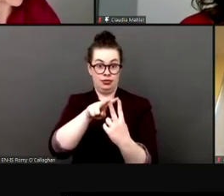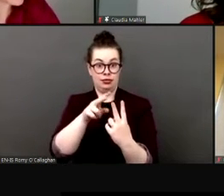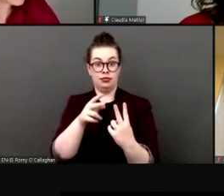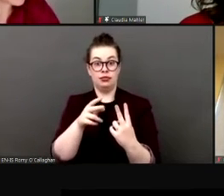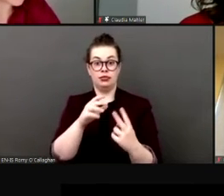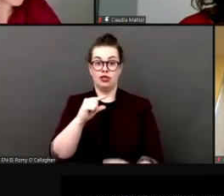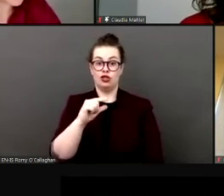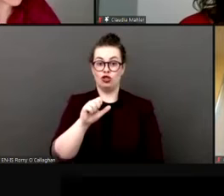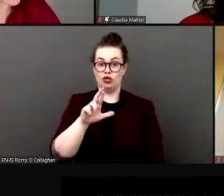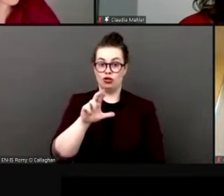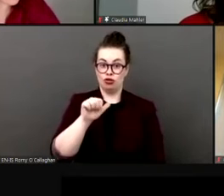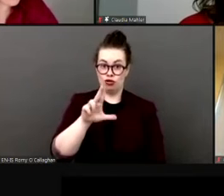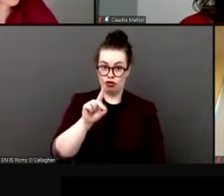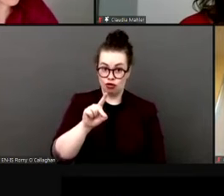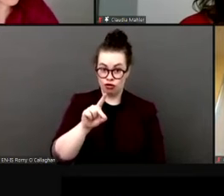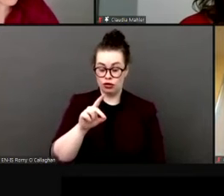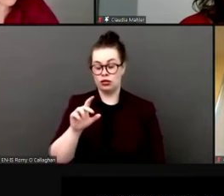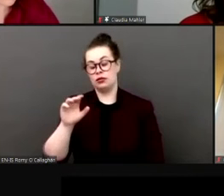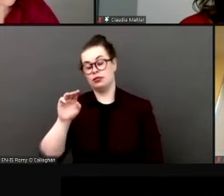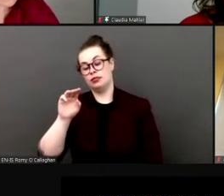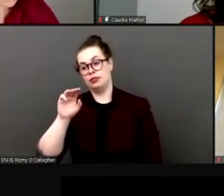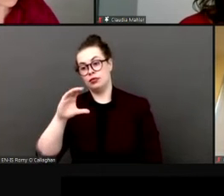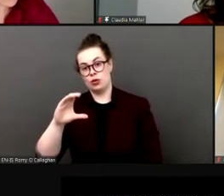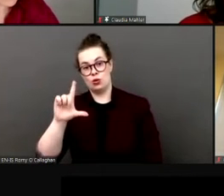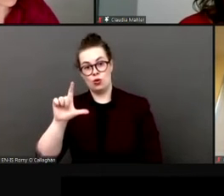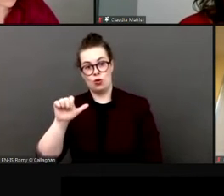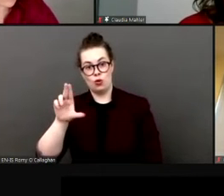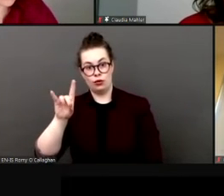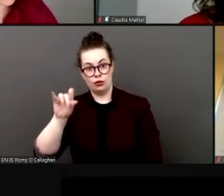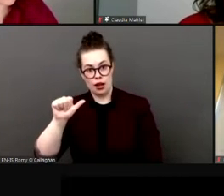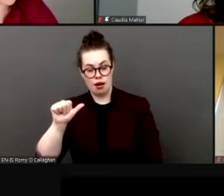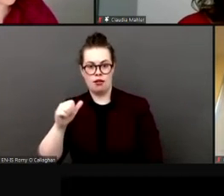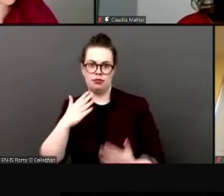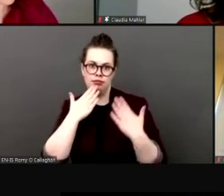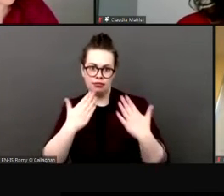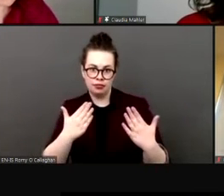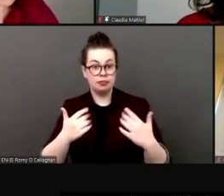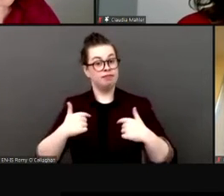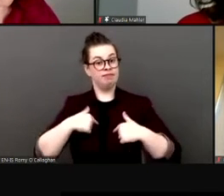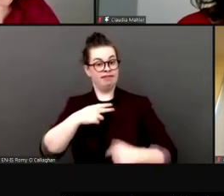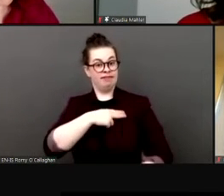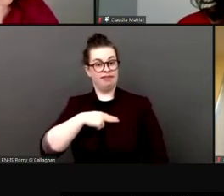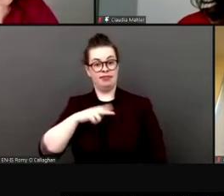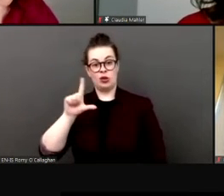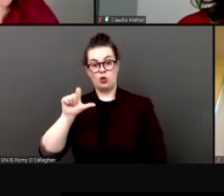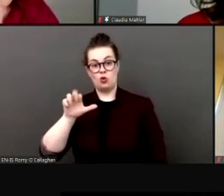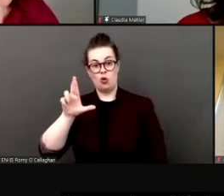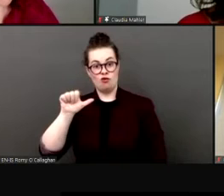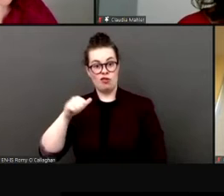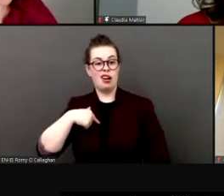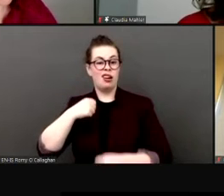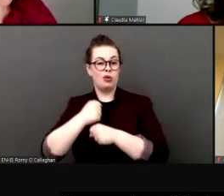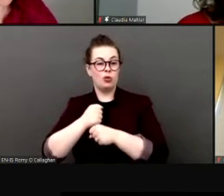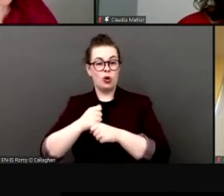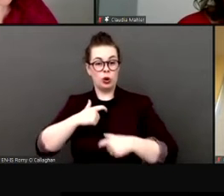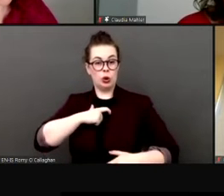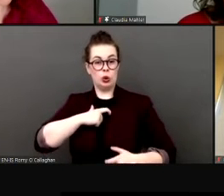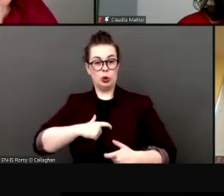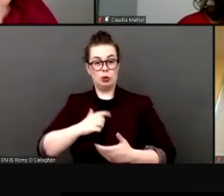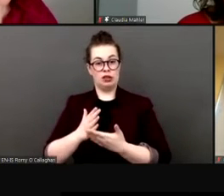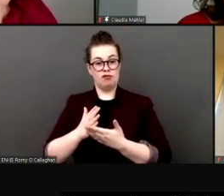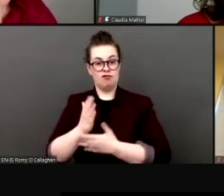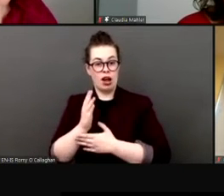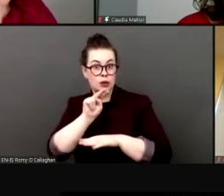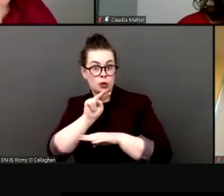interesting discussion. My name is Laura Mills. I am a researcher at Human Rights Watch, currently working on older people's